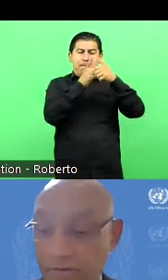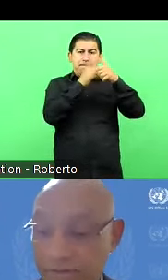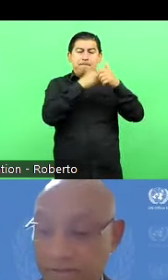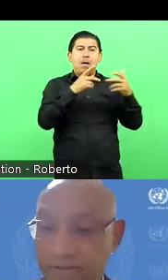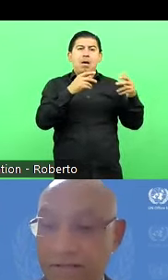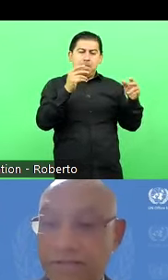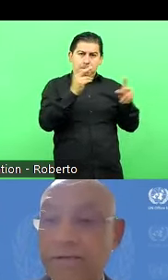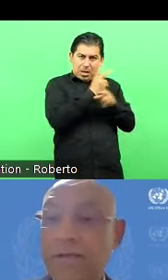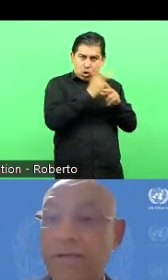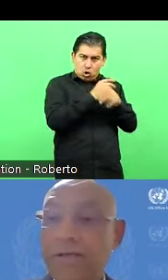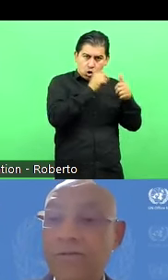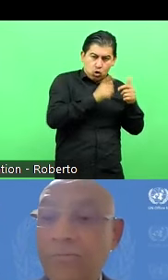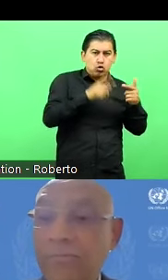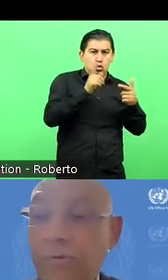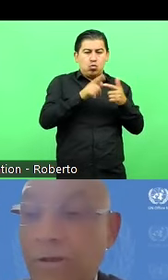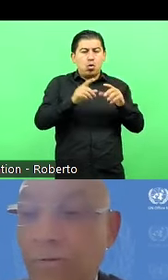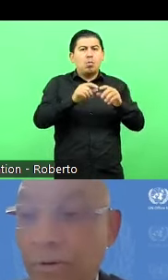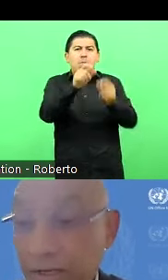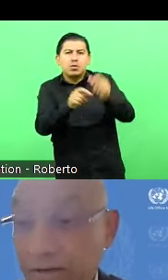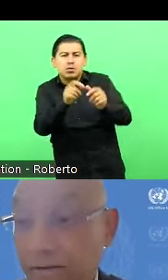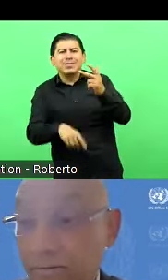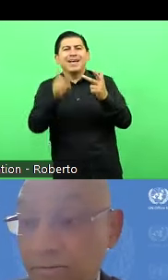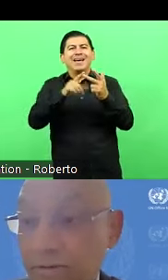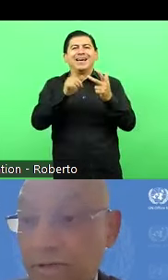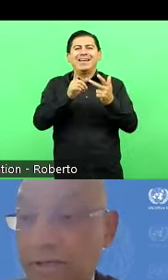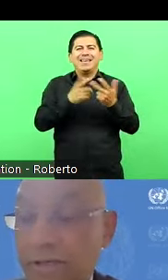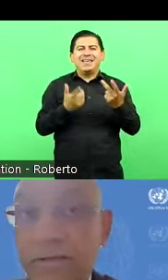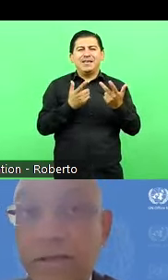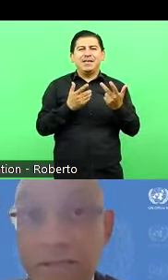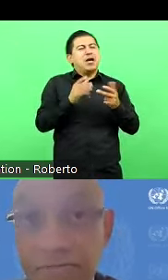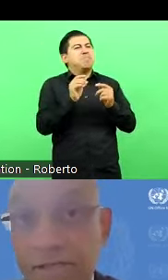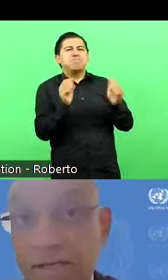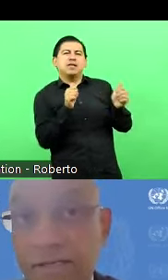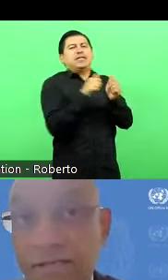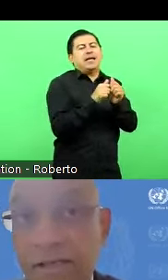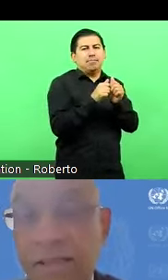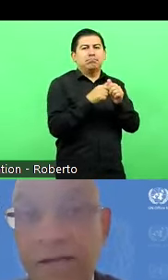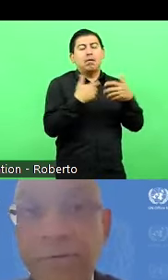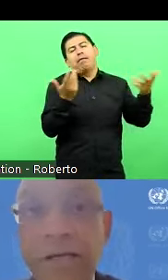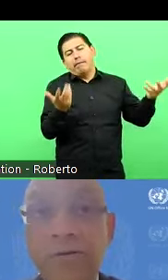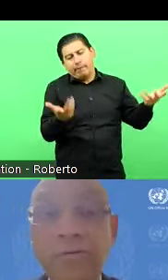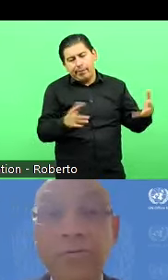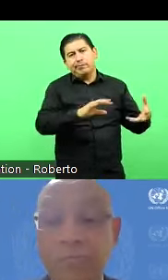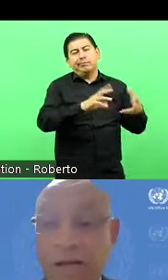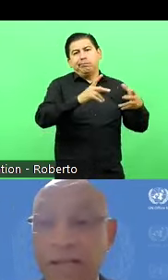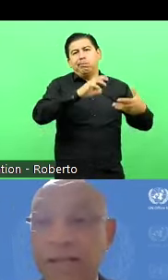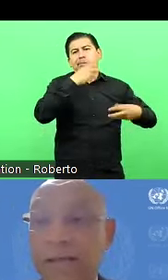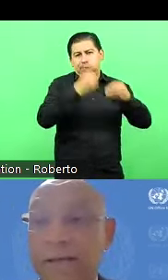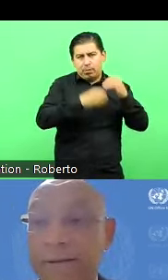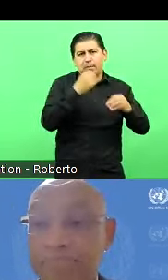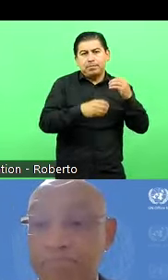that causes the disaster. So what we try to do is achieve resilience, and that we can do